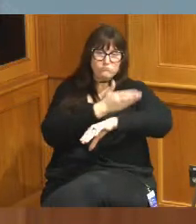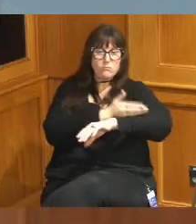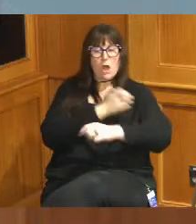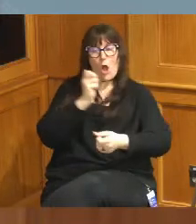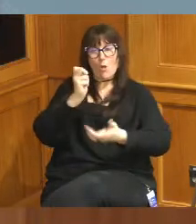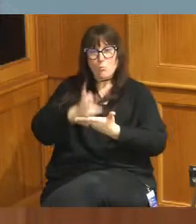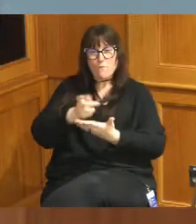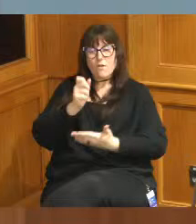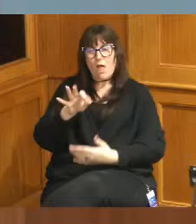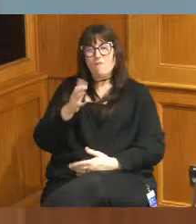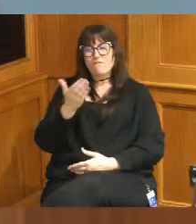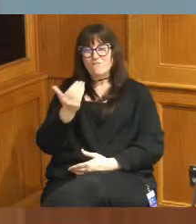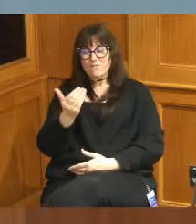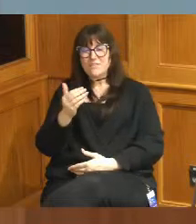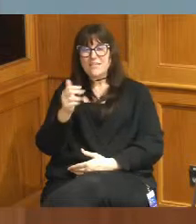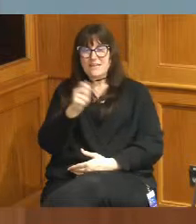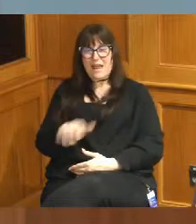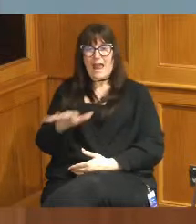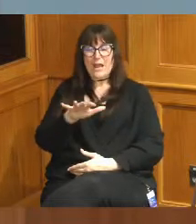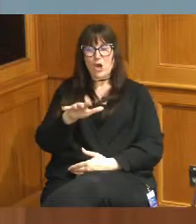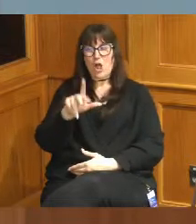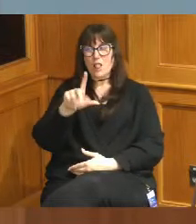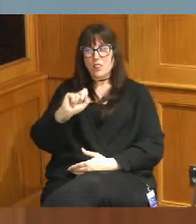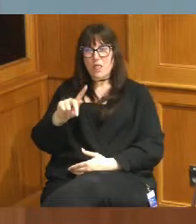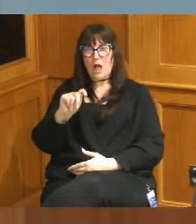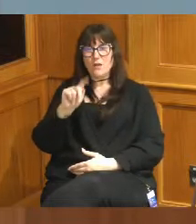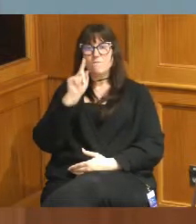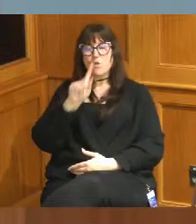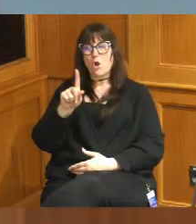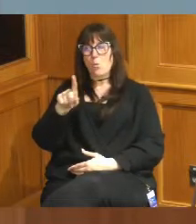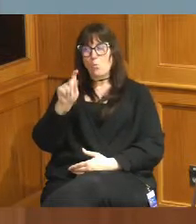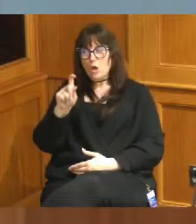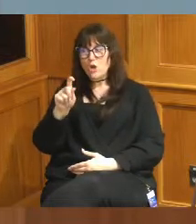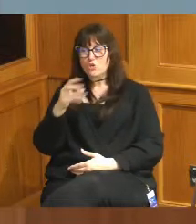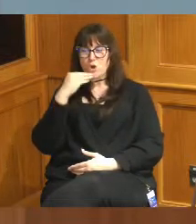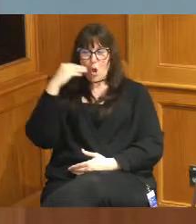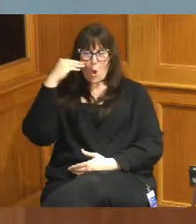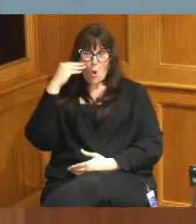a 15-acre vacant lot for 100 homes.